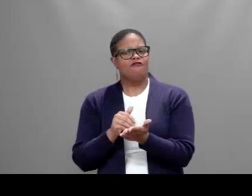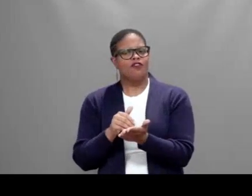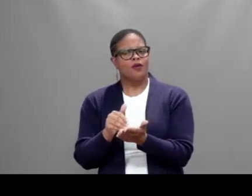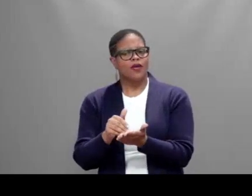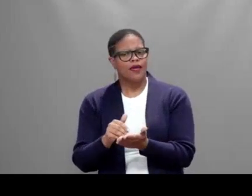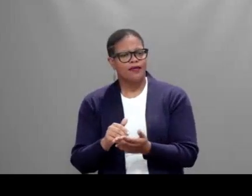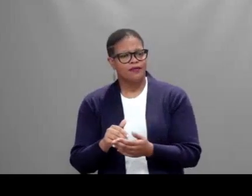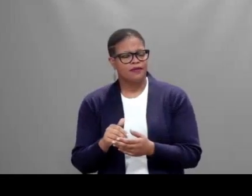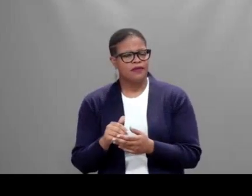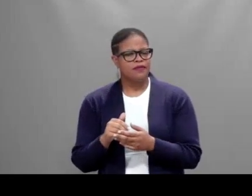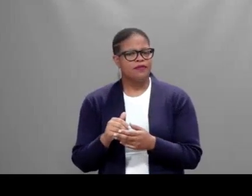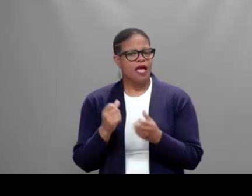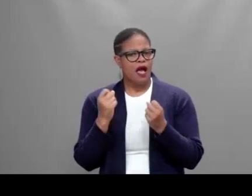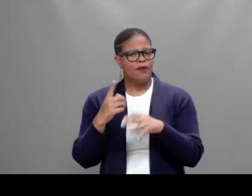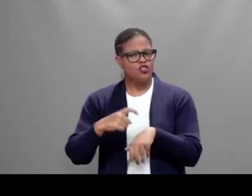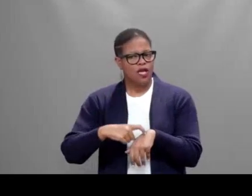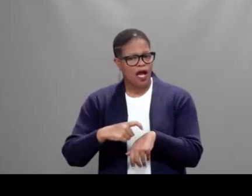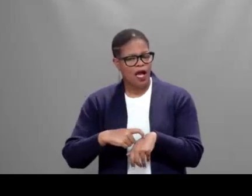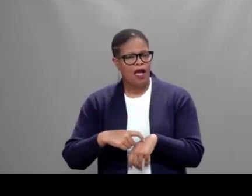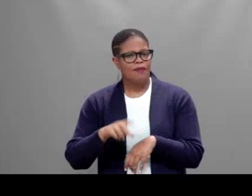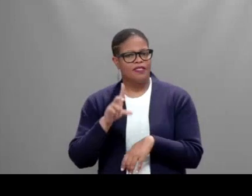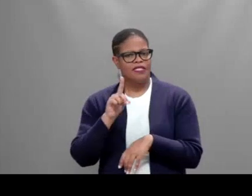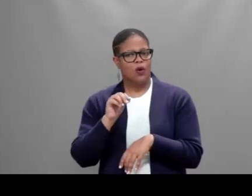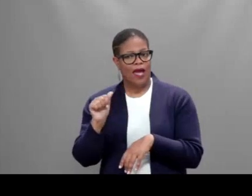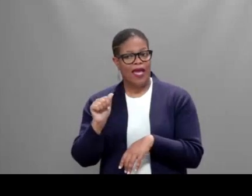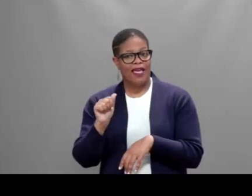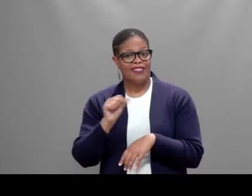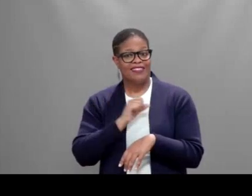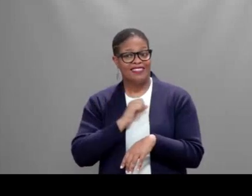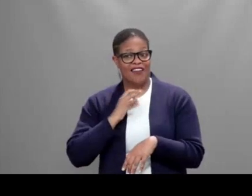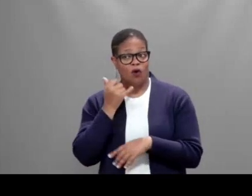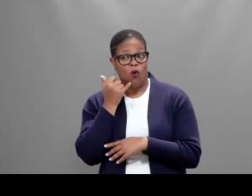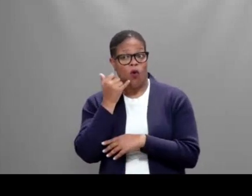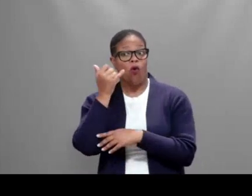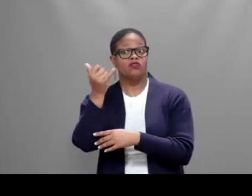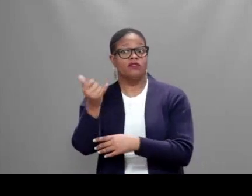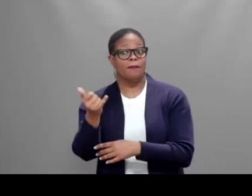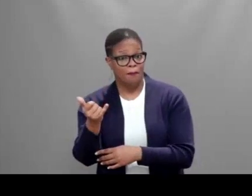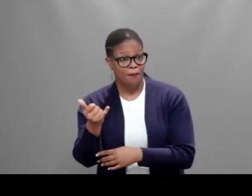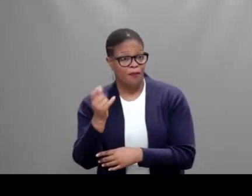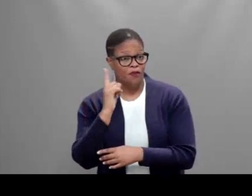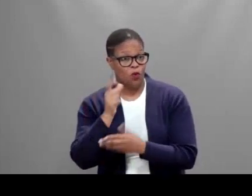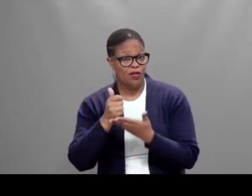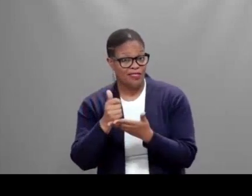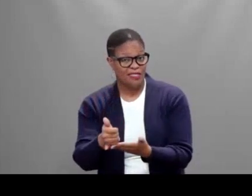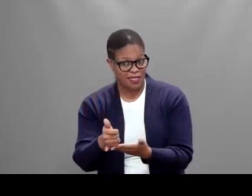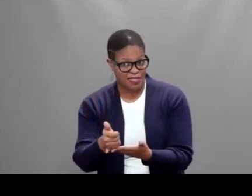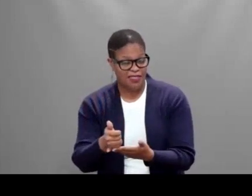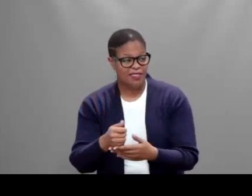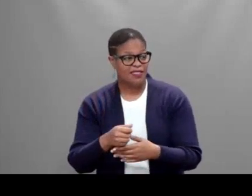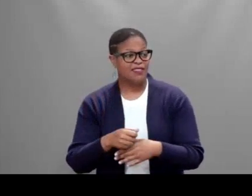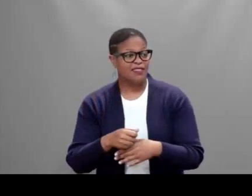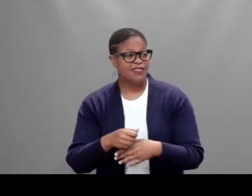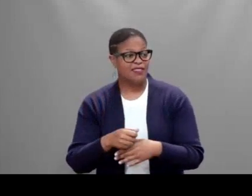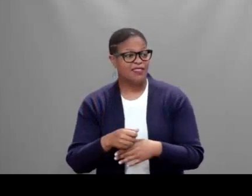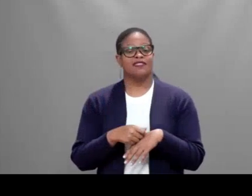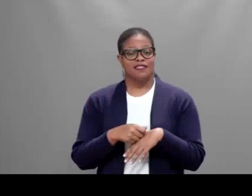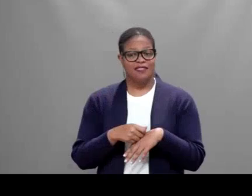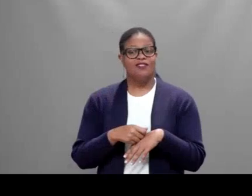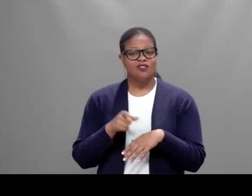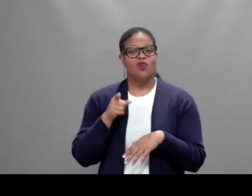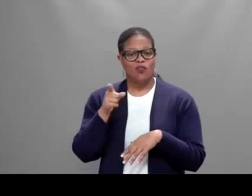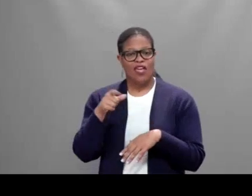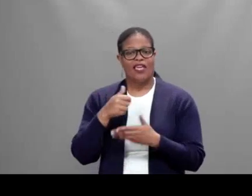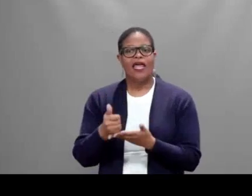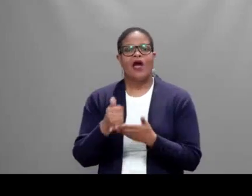the amount of time that DOA staff calls them for assistance on how they're doing something so